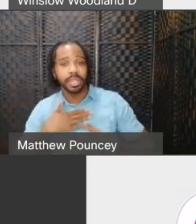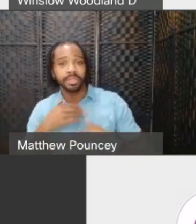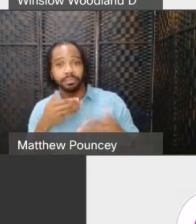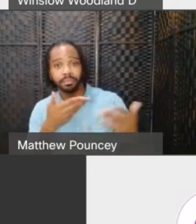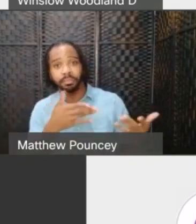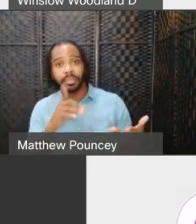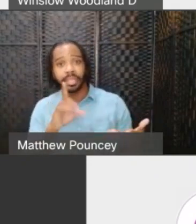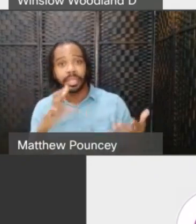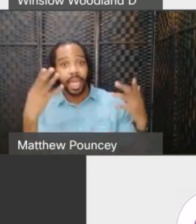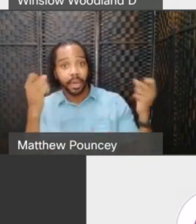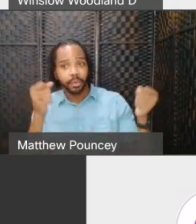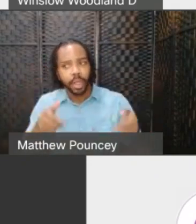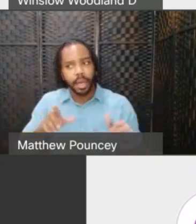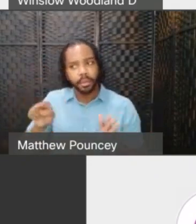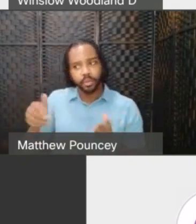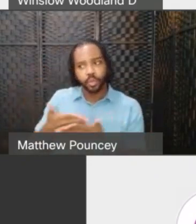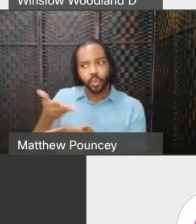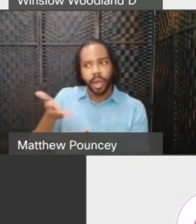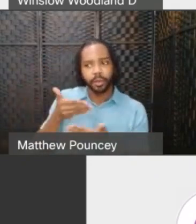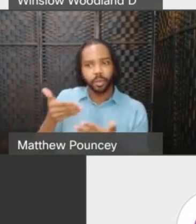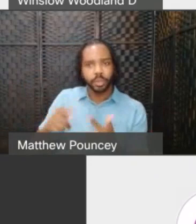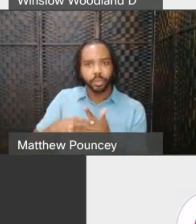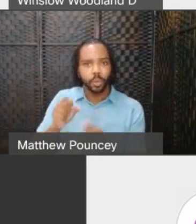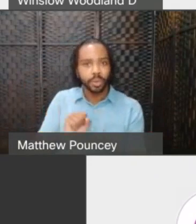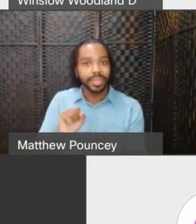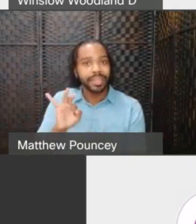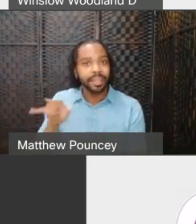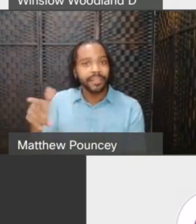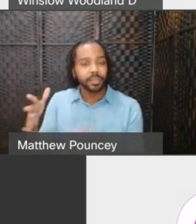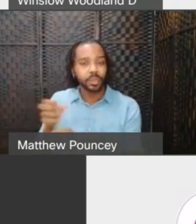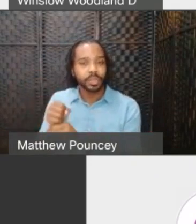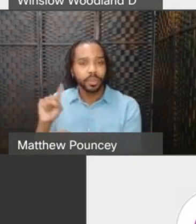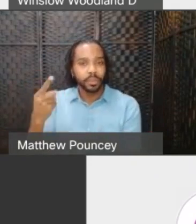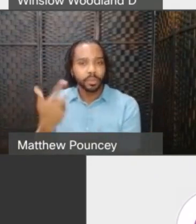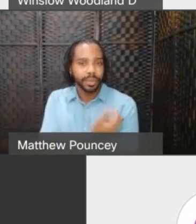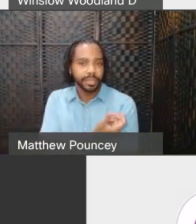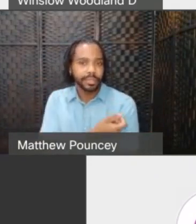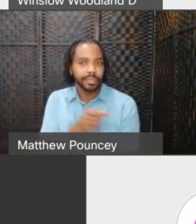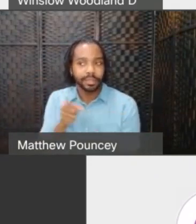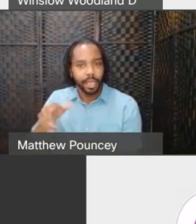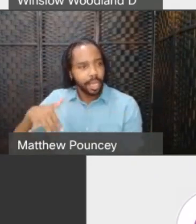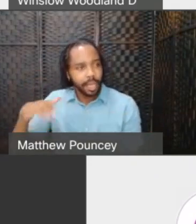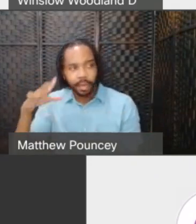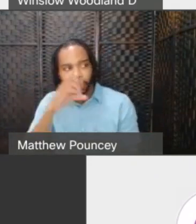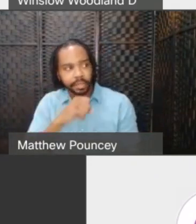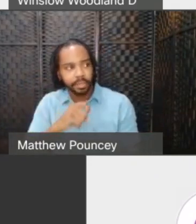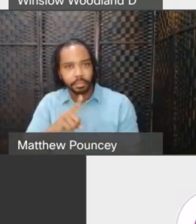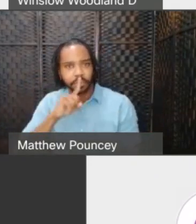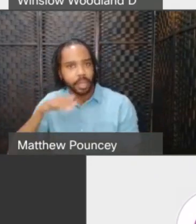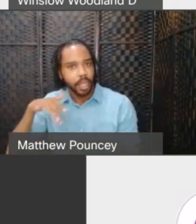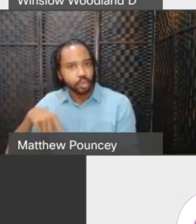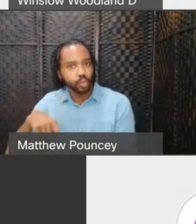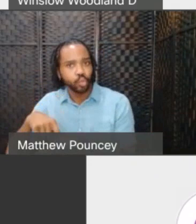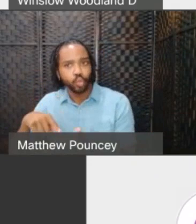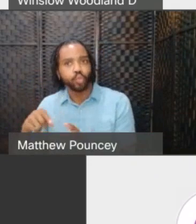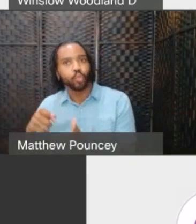new hire to be allowed to start working if they've received their first vaccine and have not yet missed or are not yet due for their second